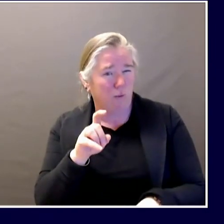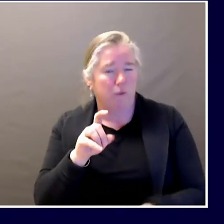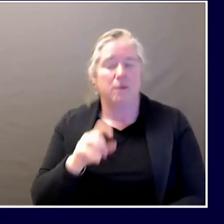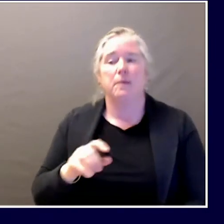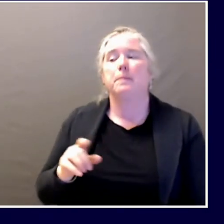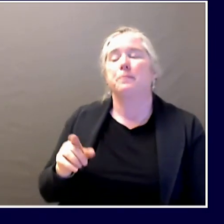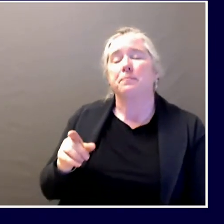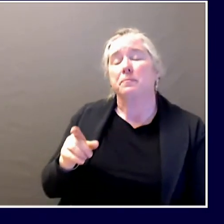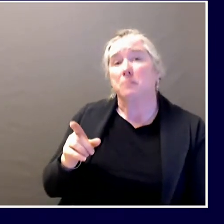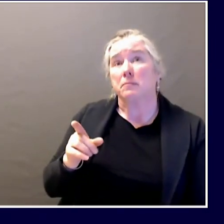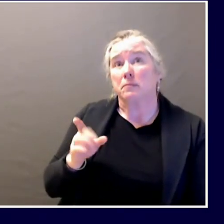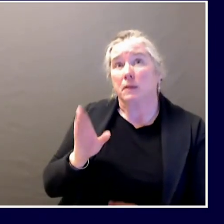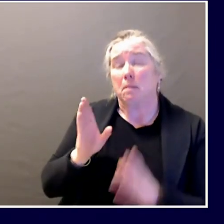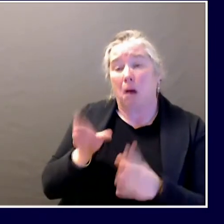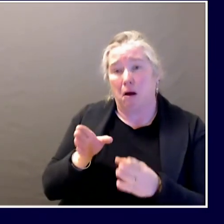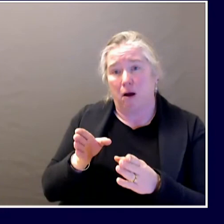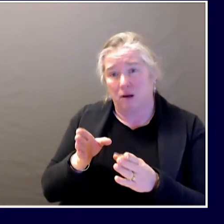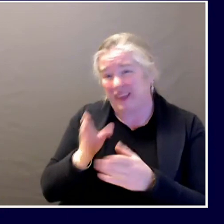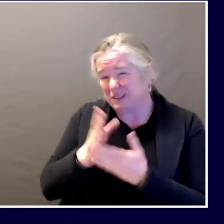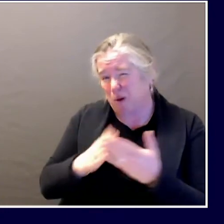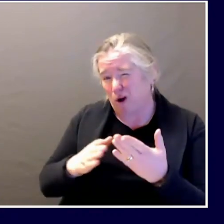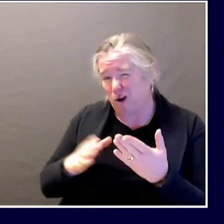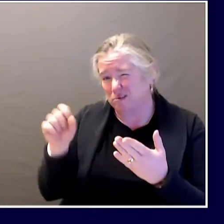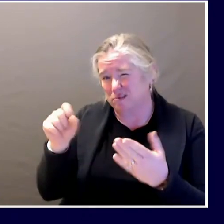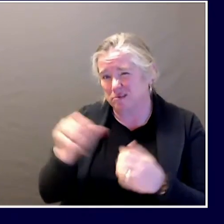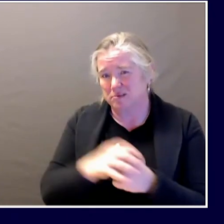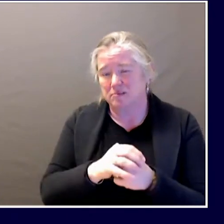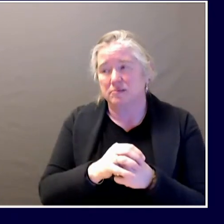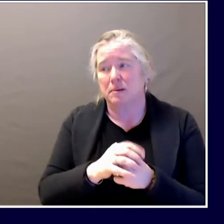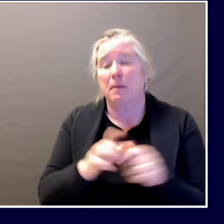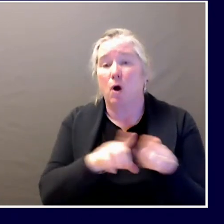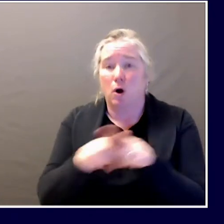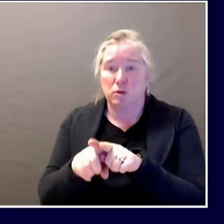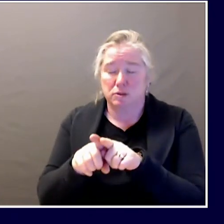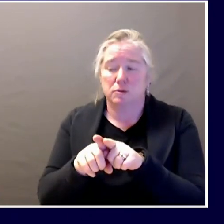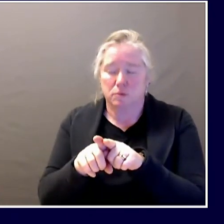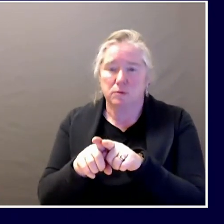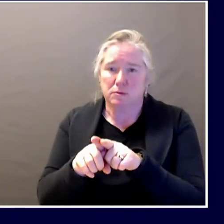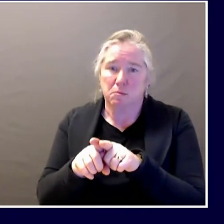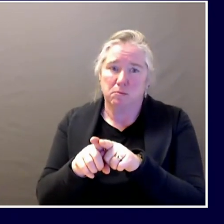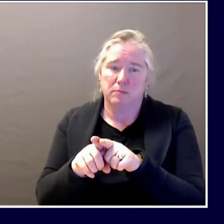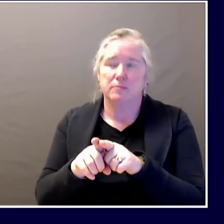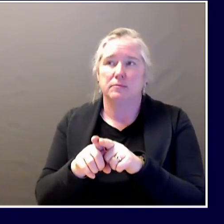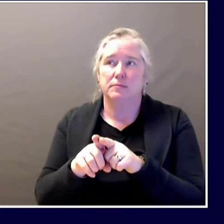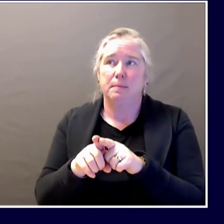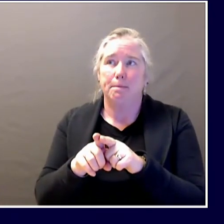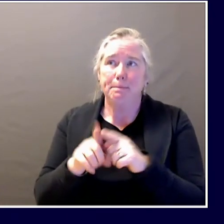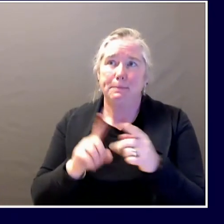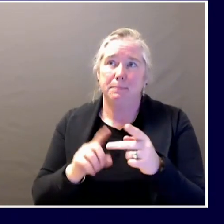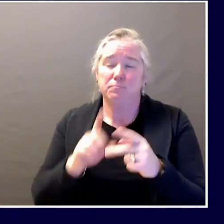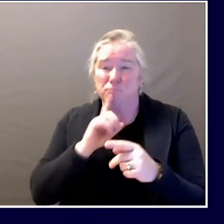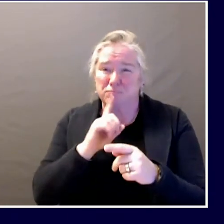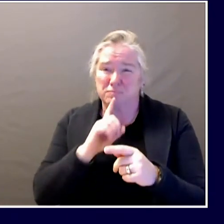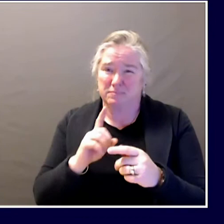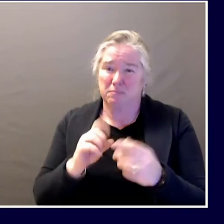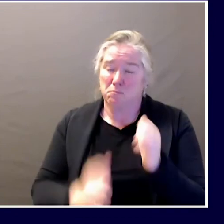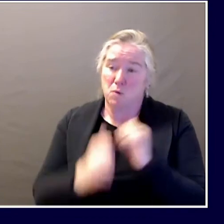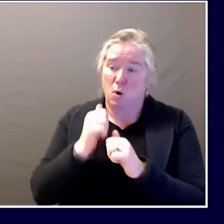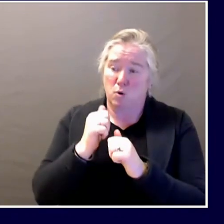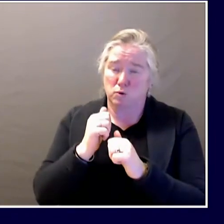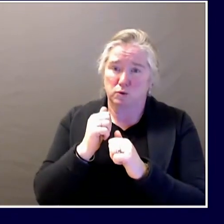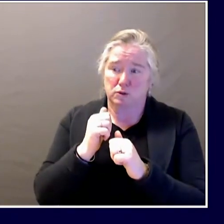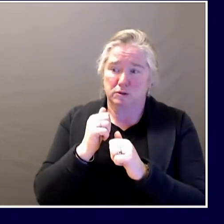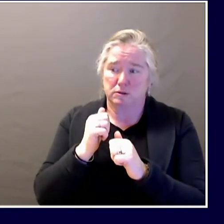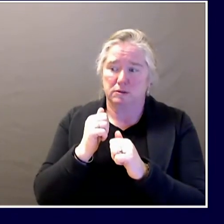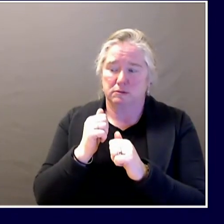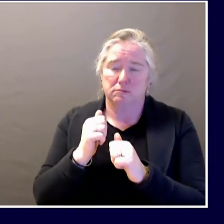element of it, Steve. Yeah. Though the bigger thing that I think has accounted not that I think the larger thing that has accounted for the